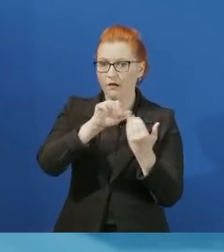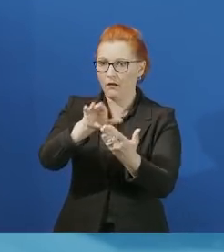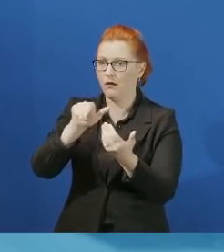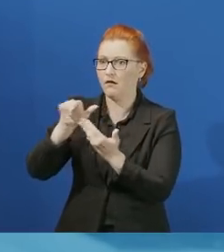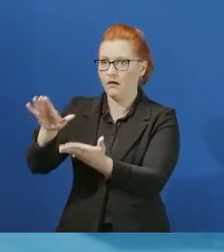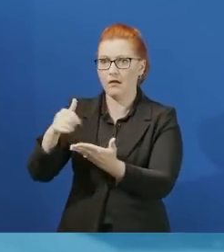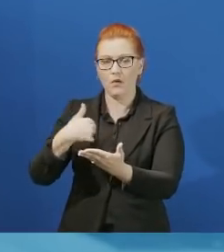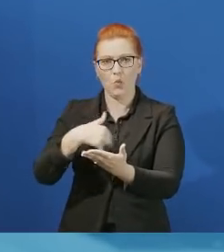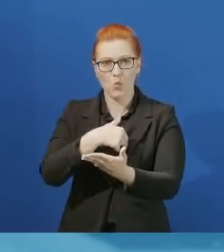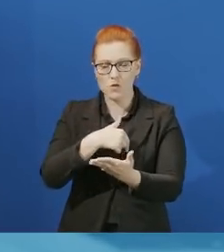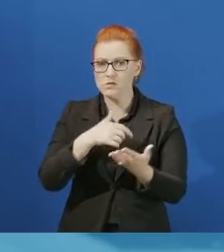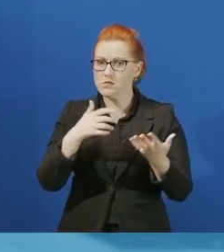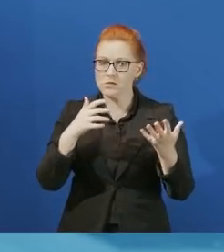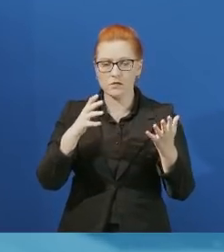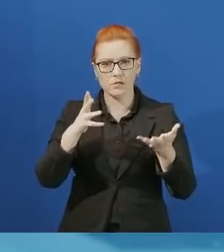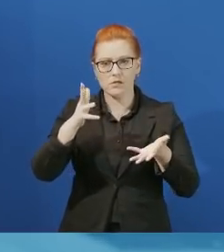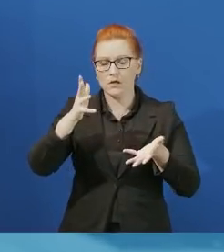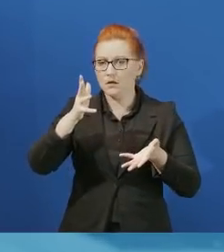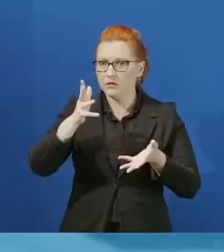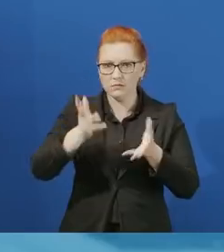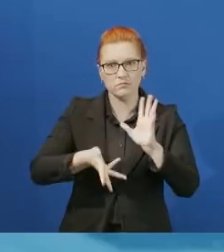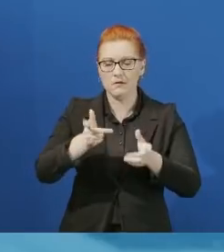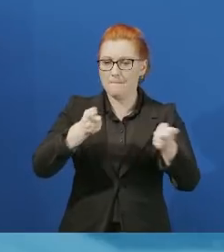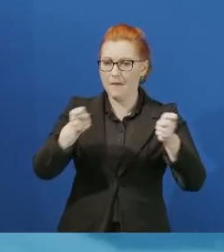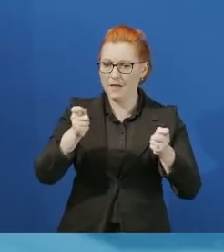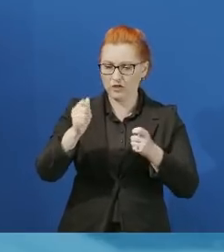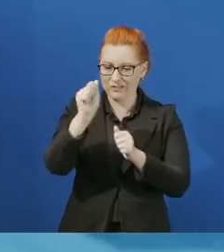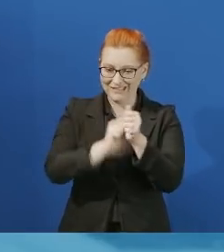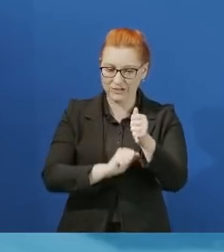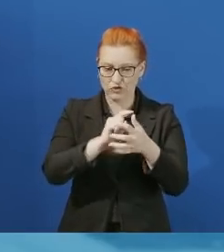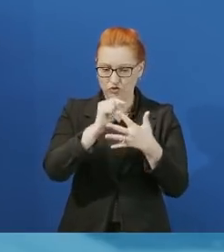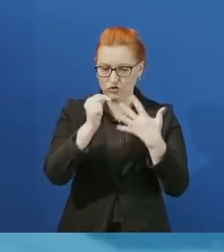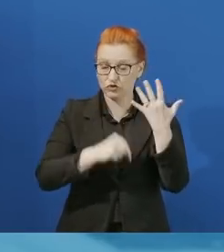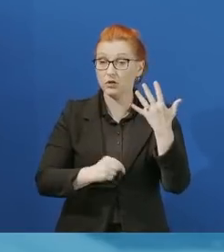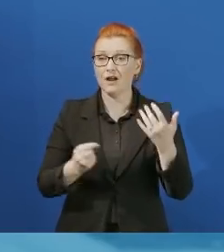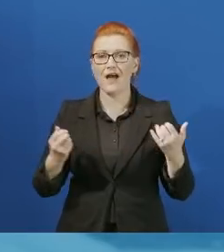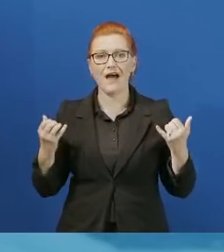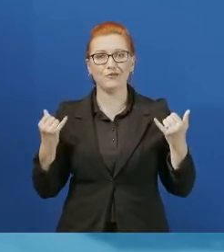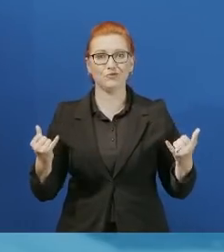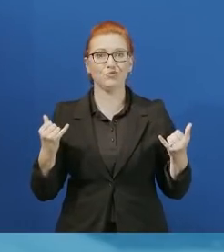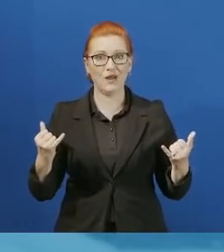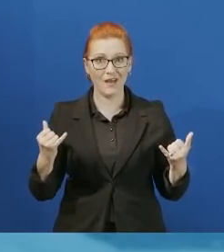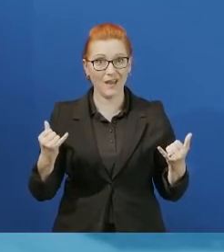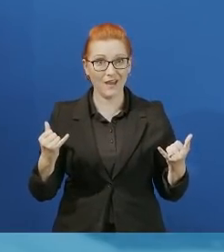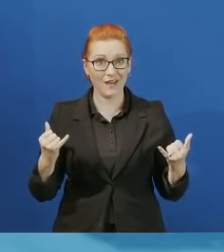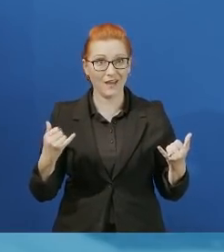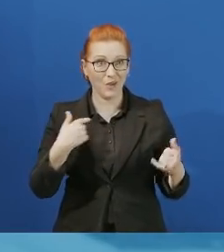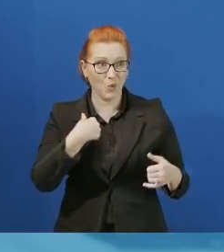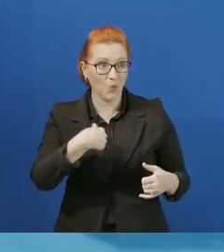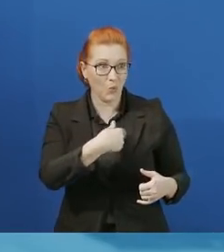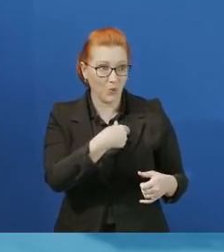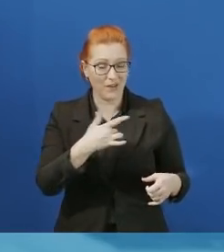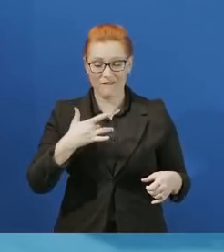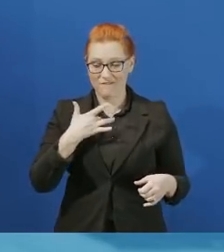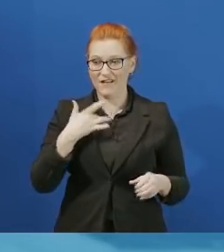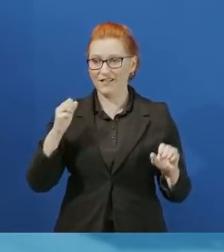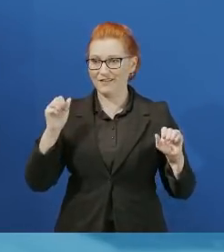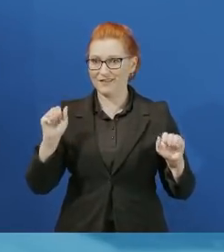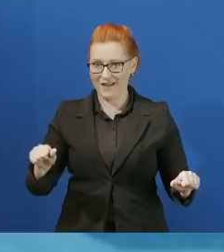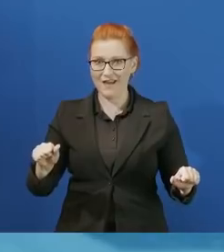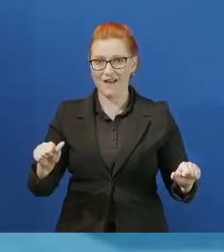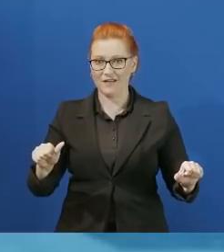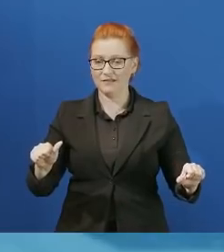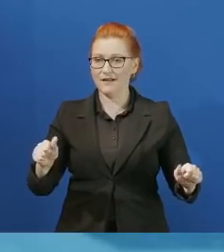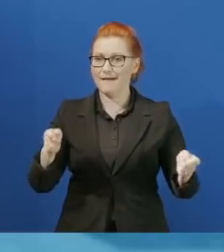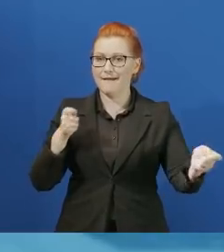contract COVID-19. And today we can do that. We're not even showing you what's possible with the Army Corps of